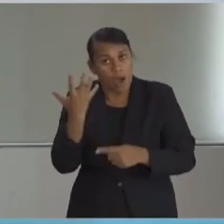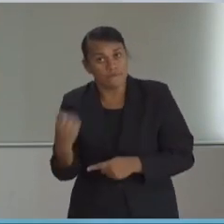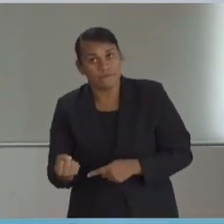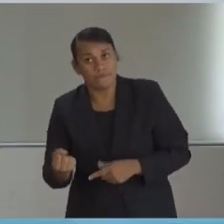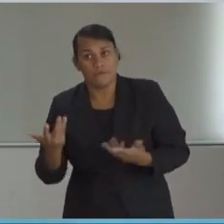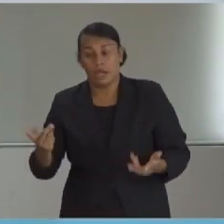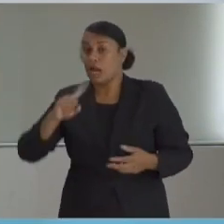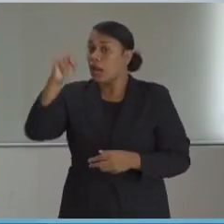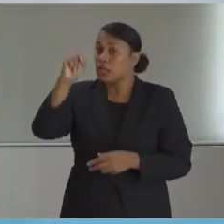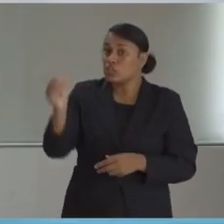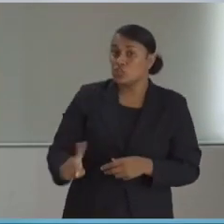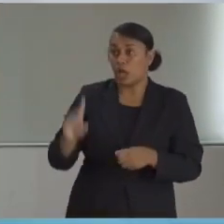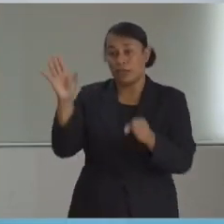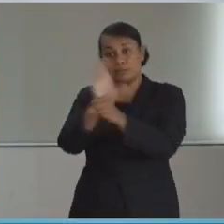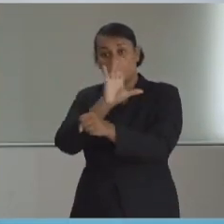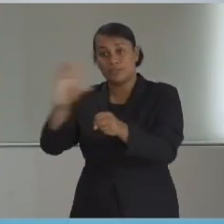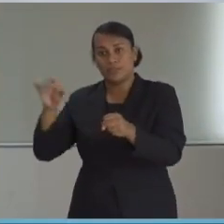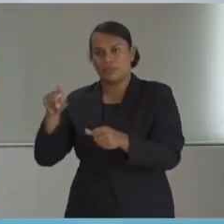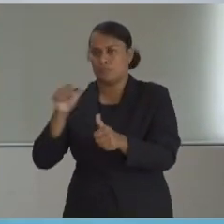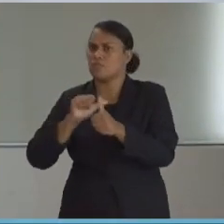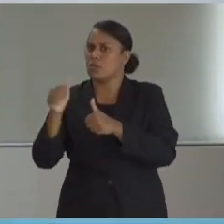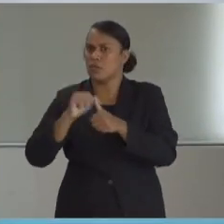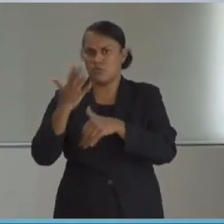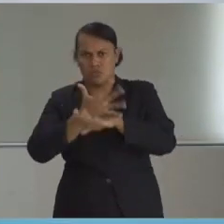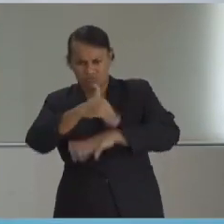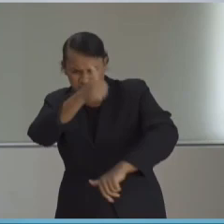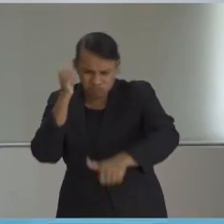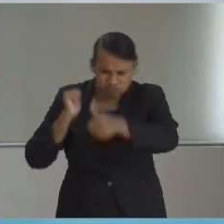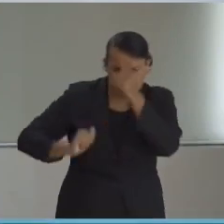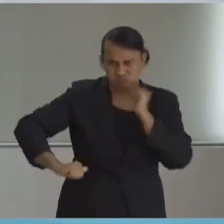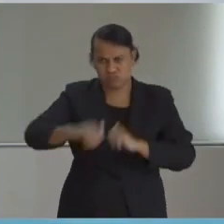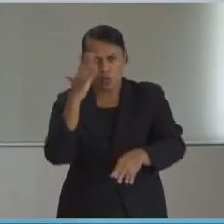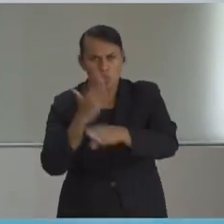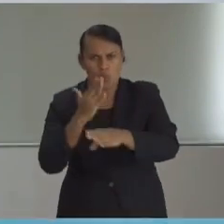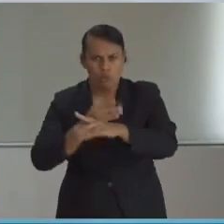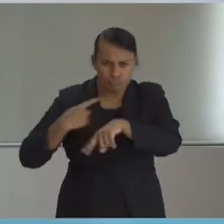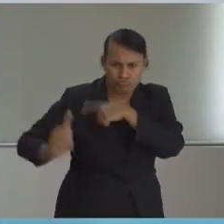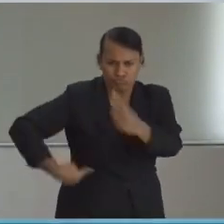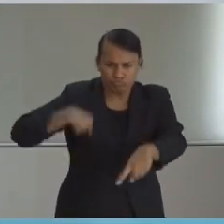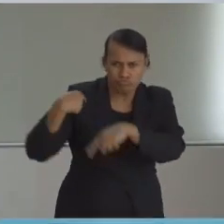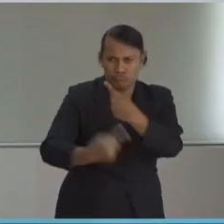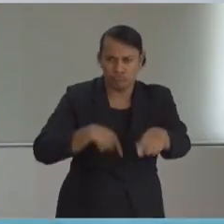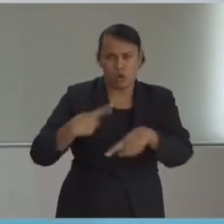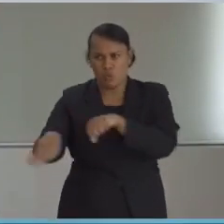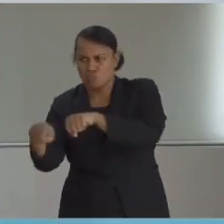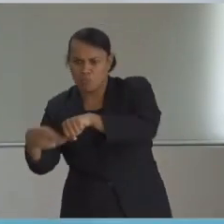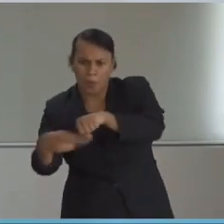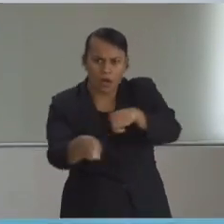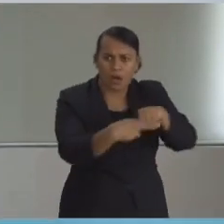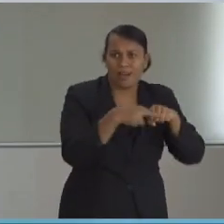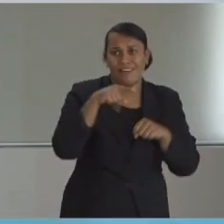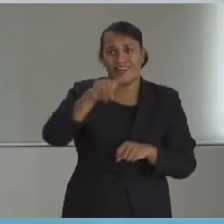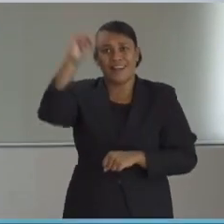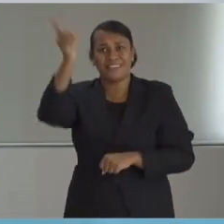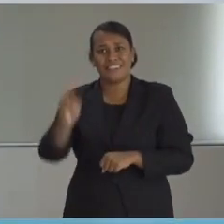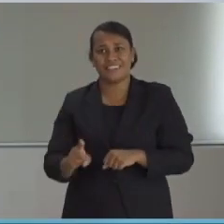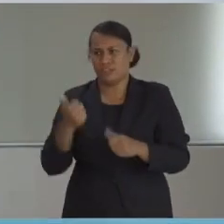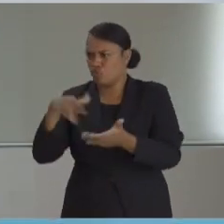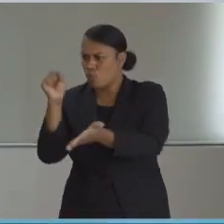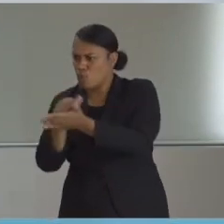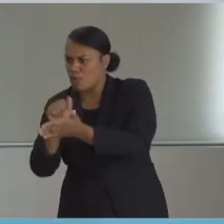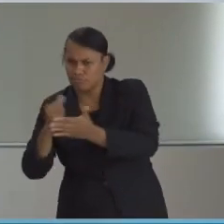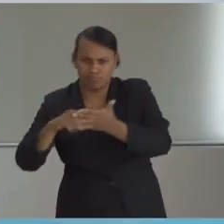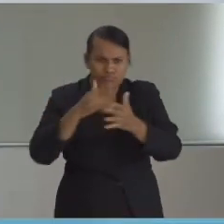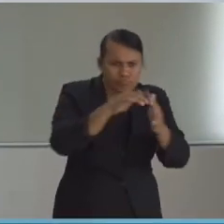best to energize the areas that have been affected in the last few days.